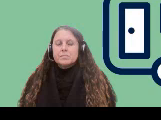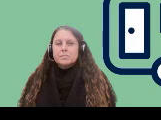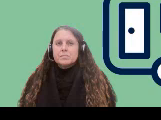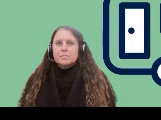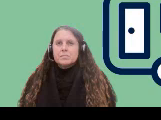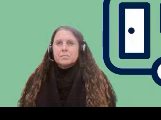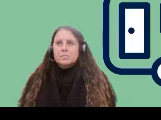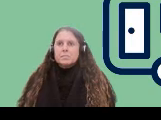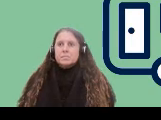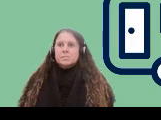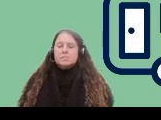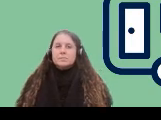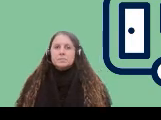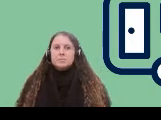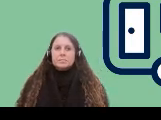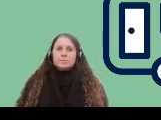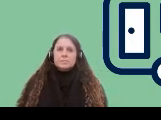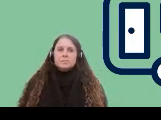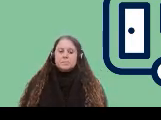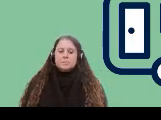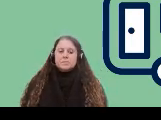portable long service leave entitlements.